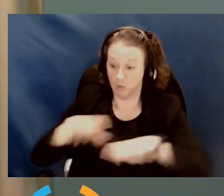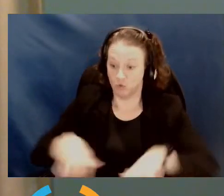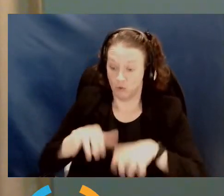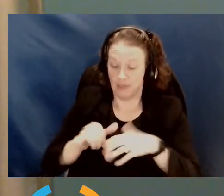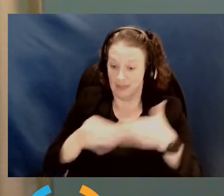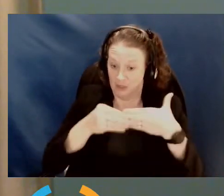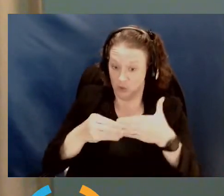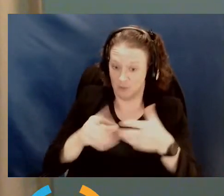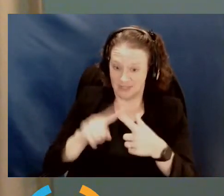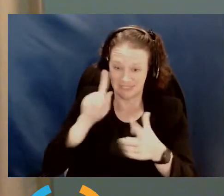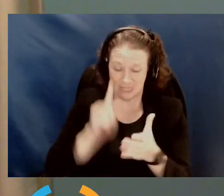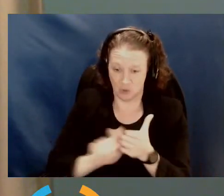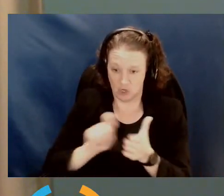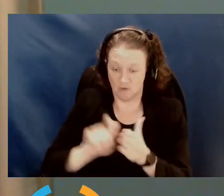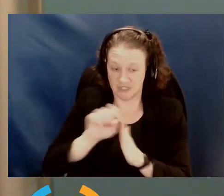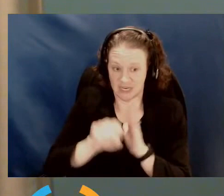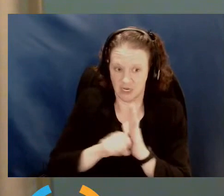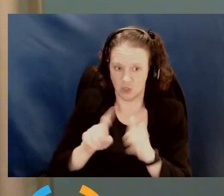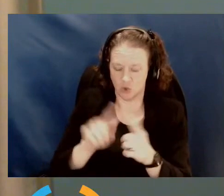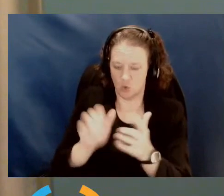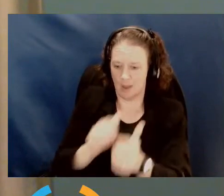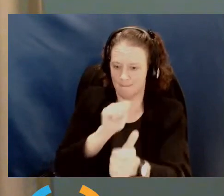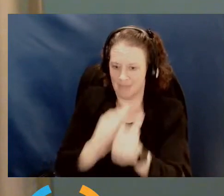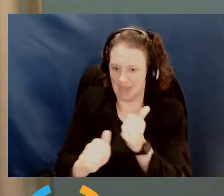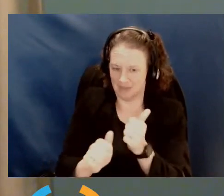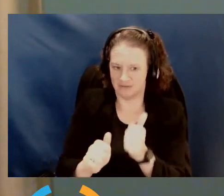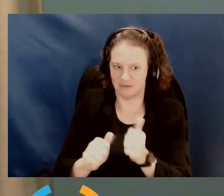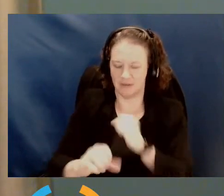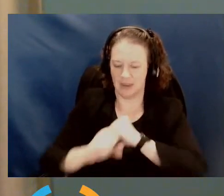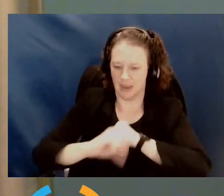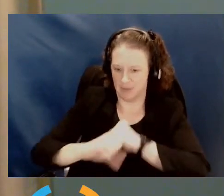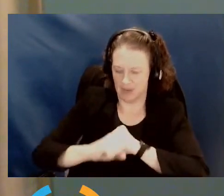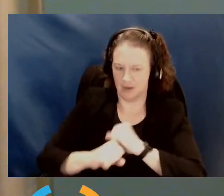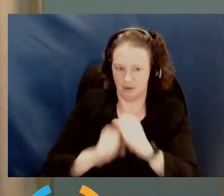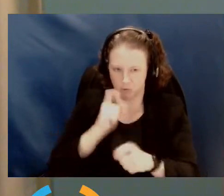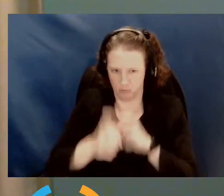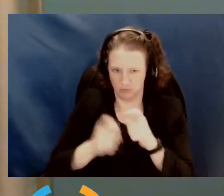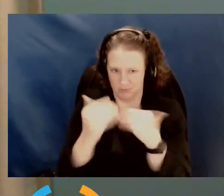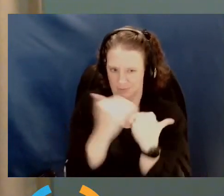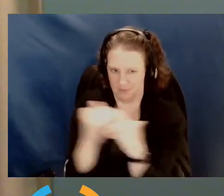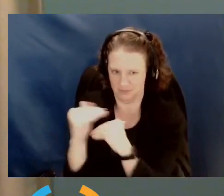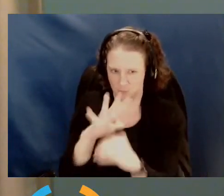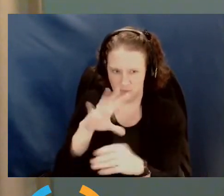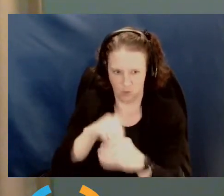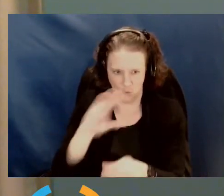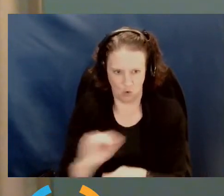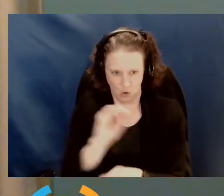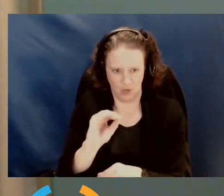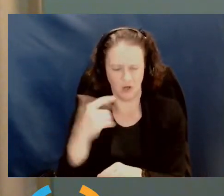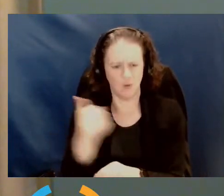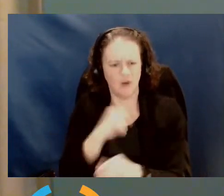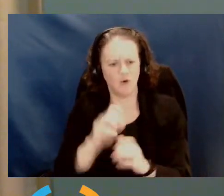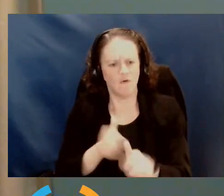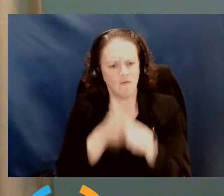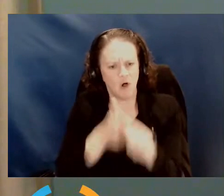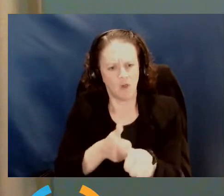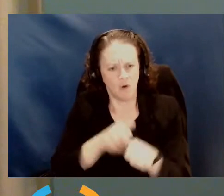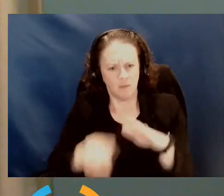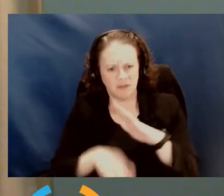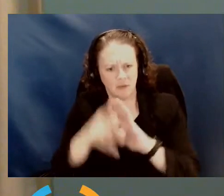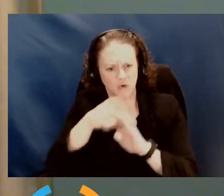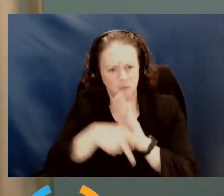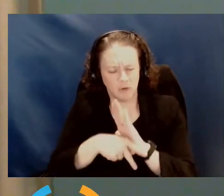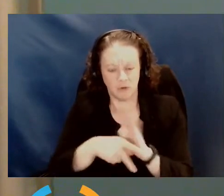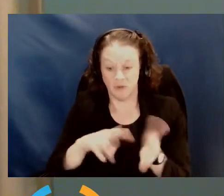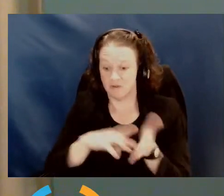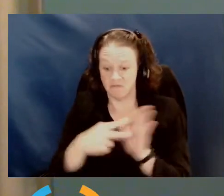State, to pass campaign contribution limits in Oregon. I think it's important that we follow some basic principles, which is that we shouldn't allow any single